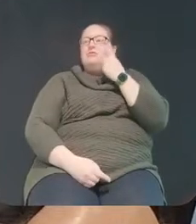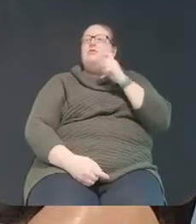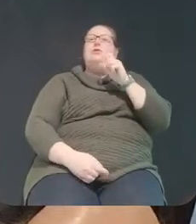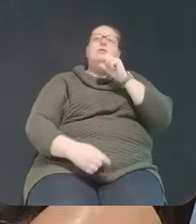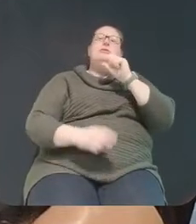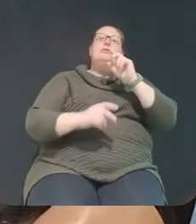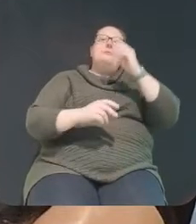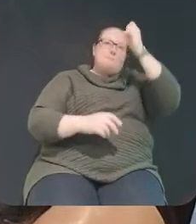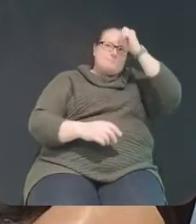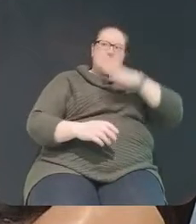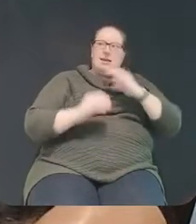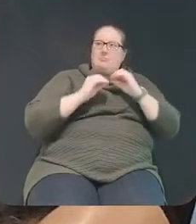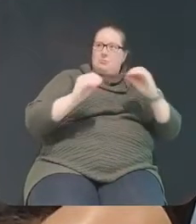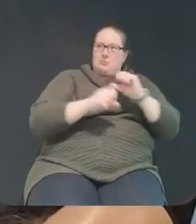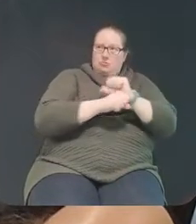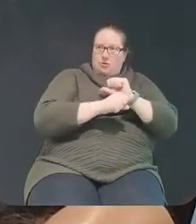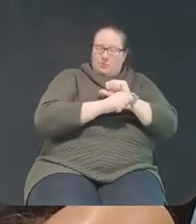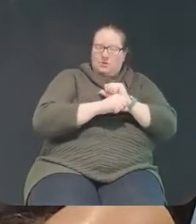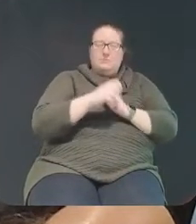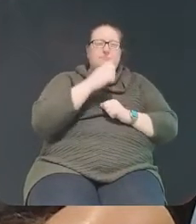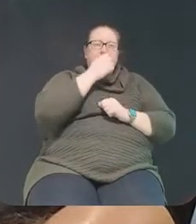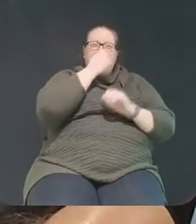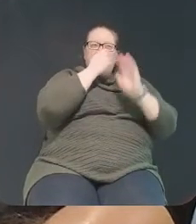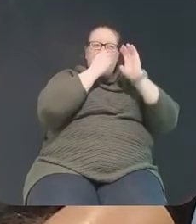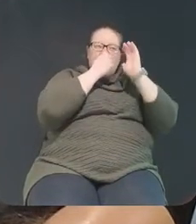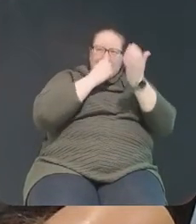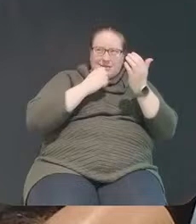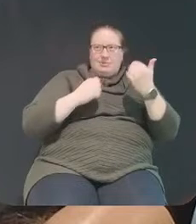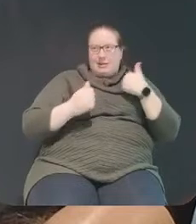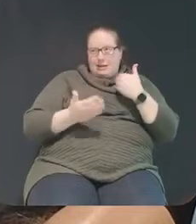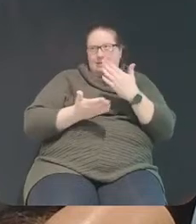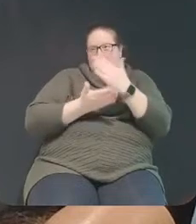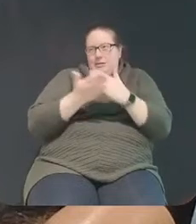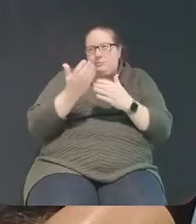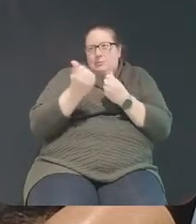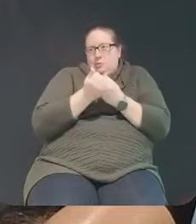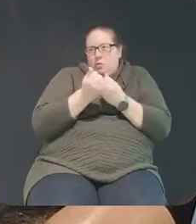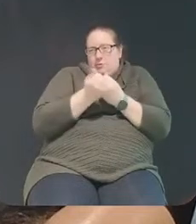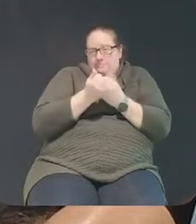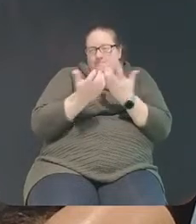men. So apparently he was able to get some support from other avenues.